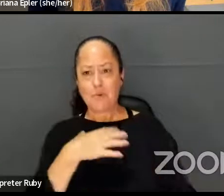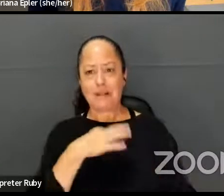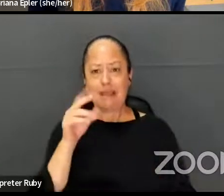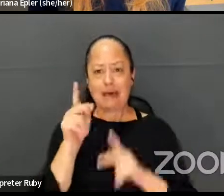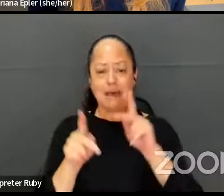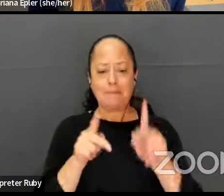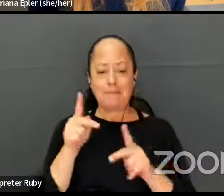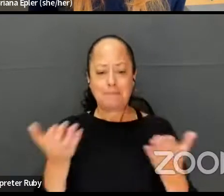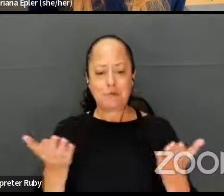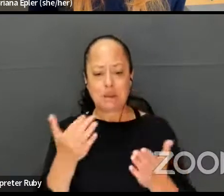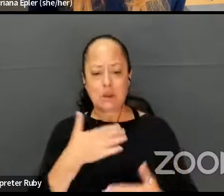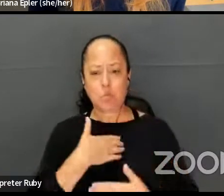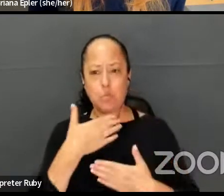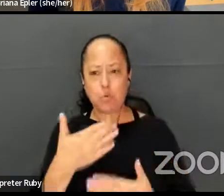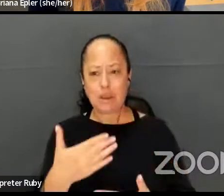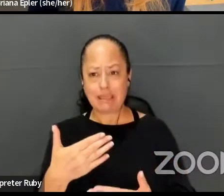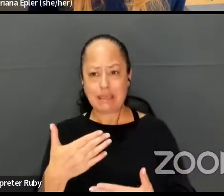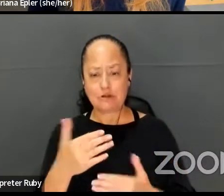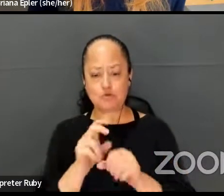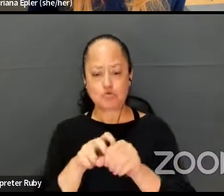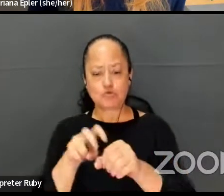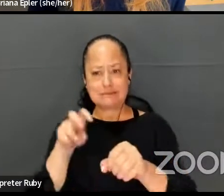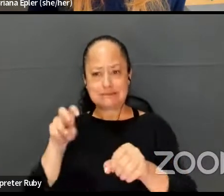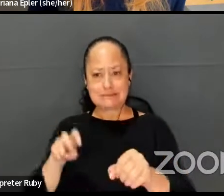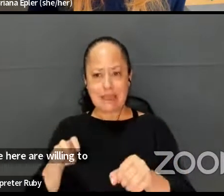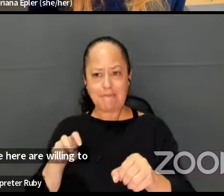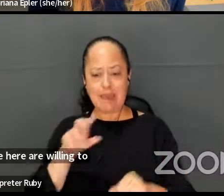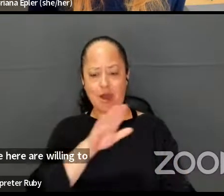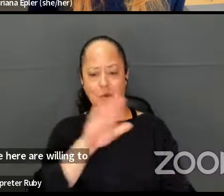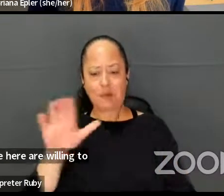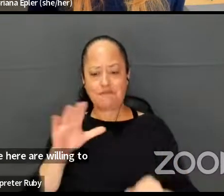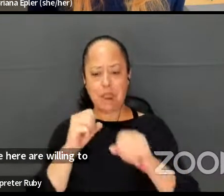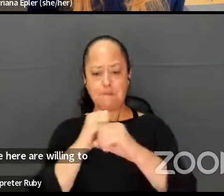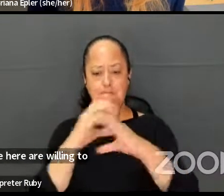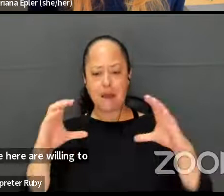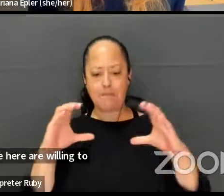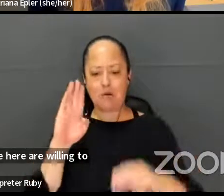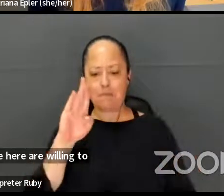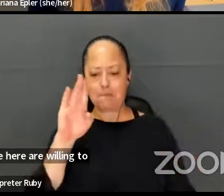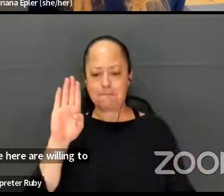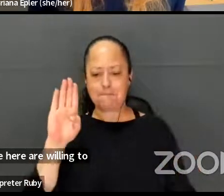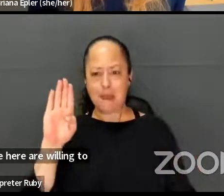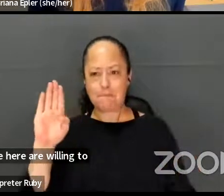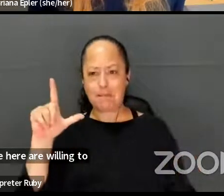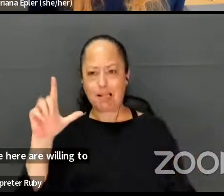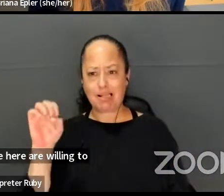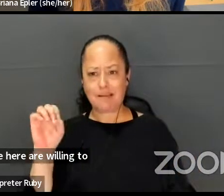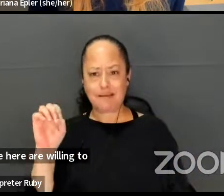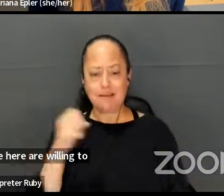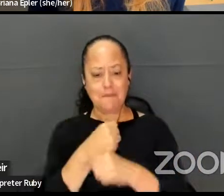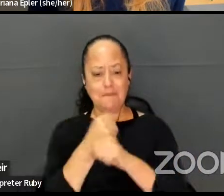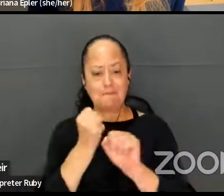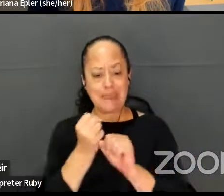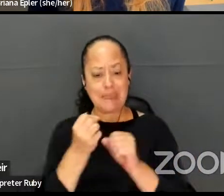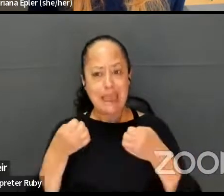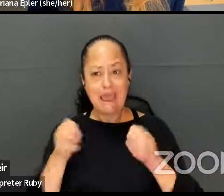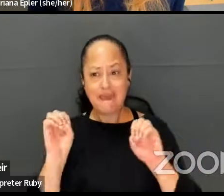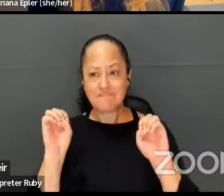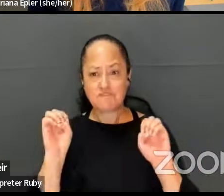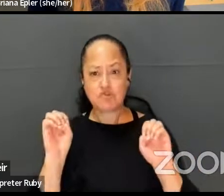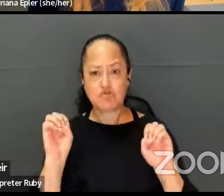willing to kind of step out of their bubble and make an effort